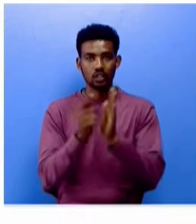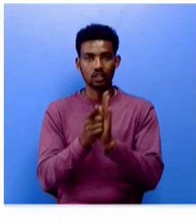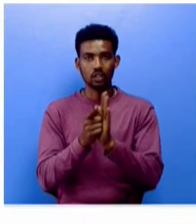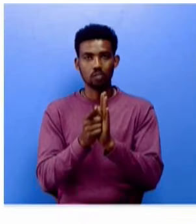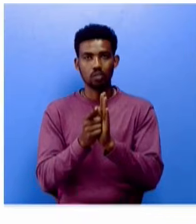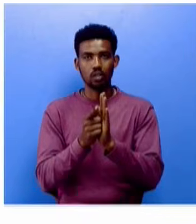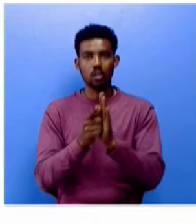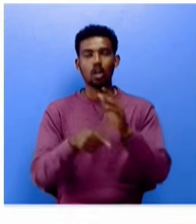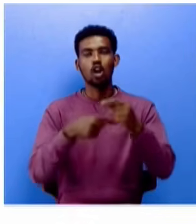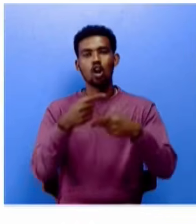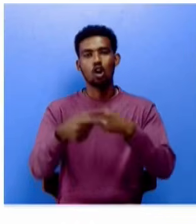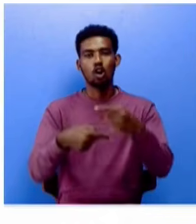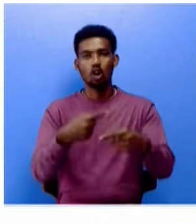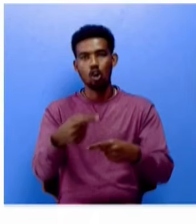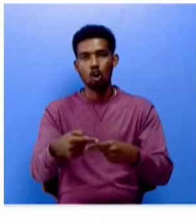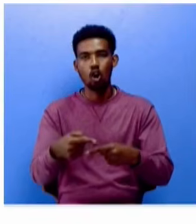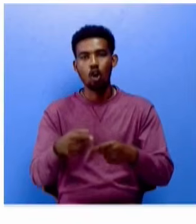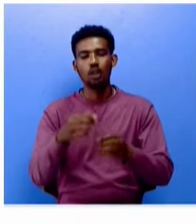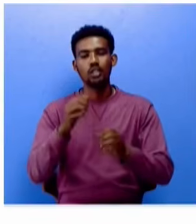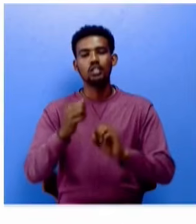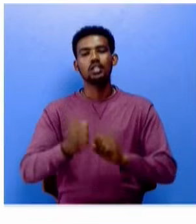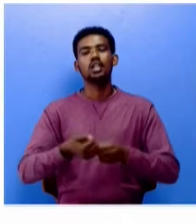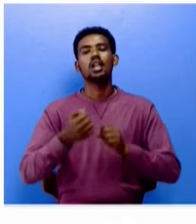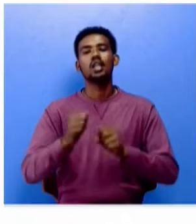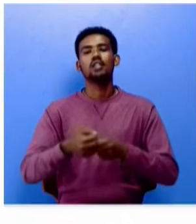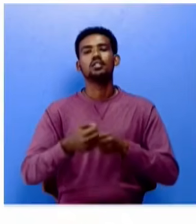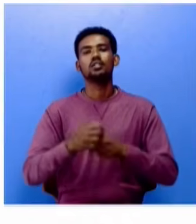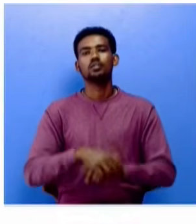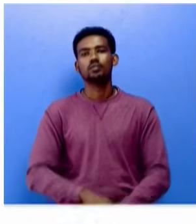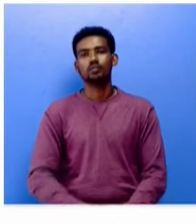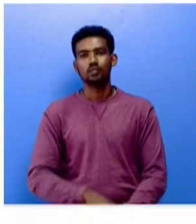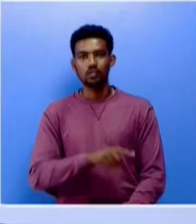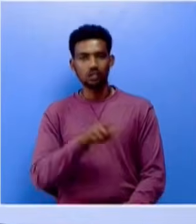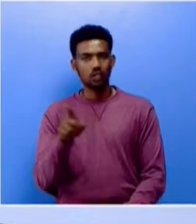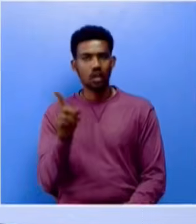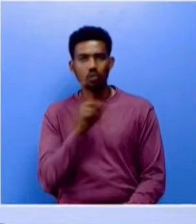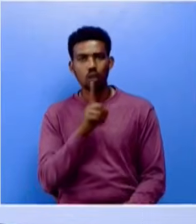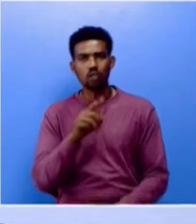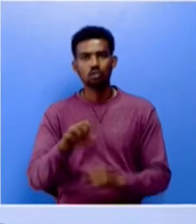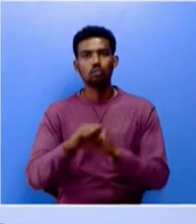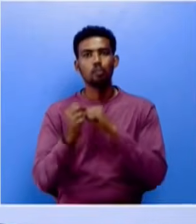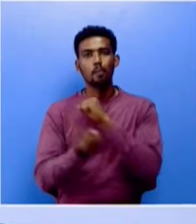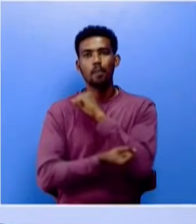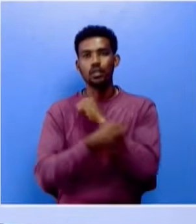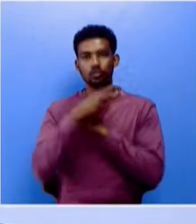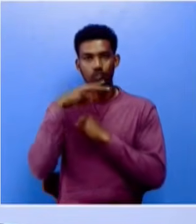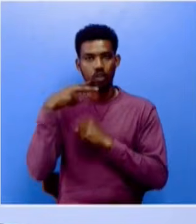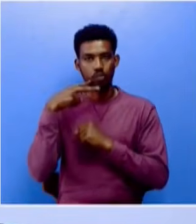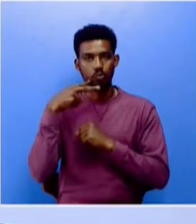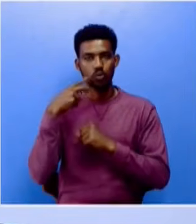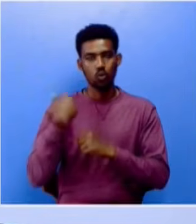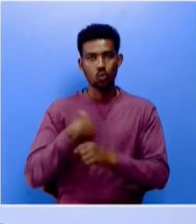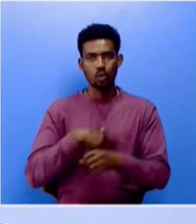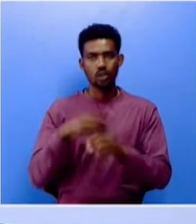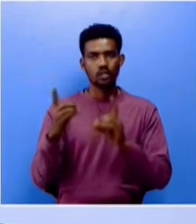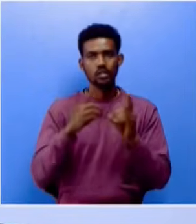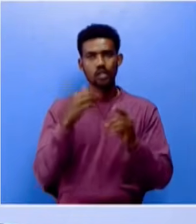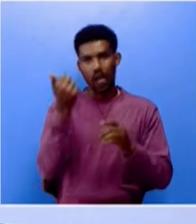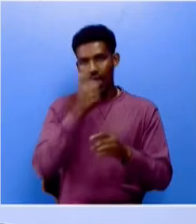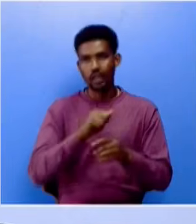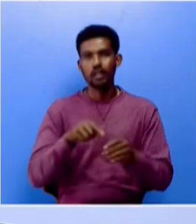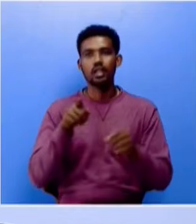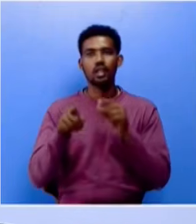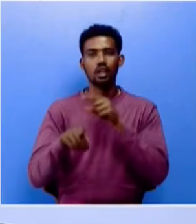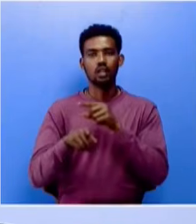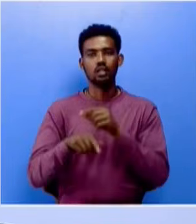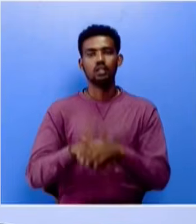go, clean. They are what? Base verb, because we didn't add anything here. We didn't add anything